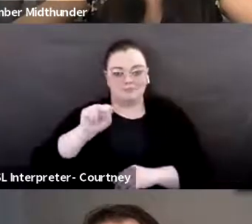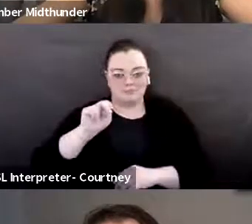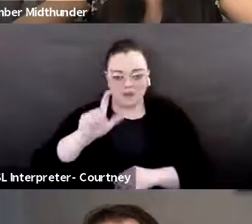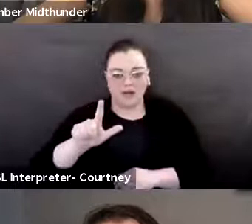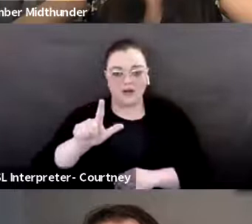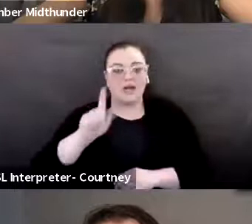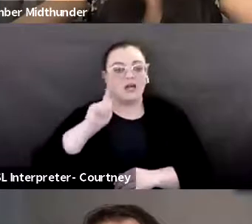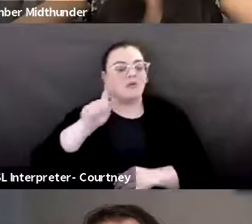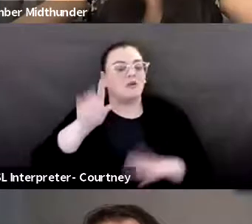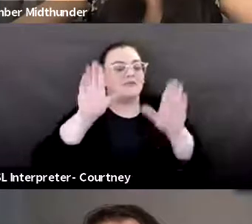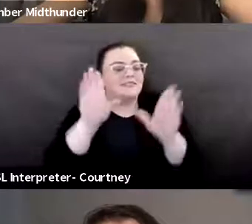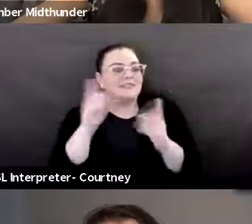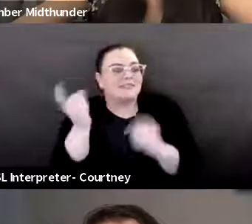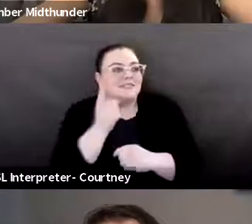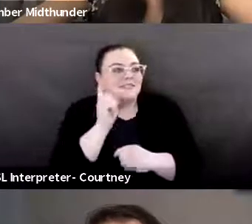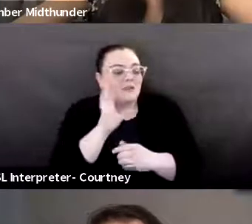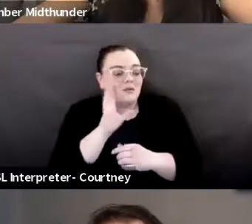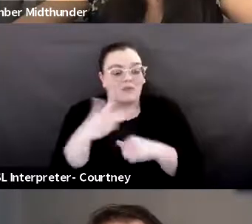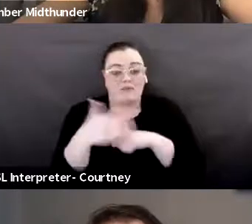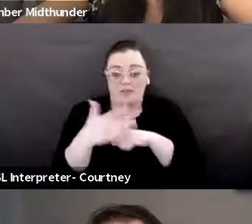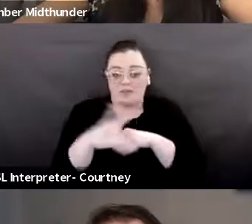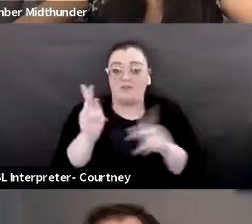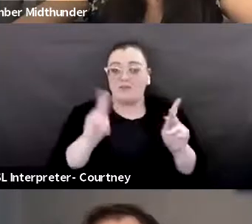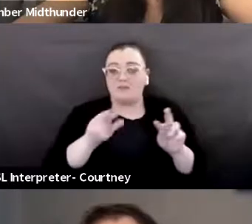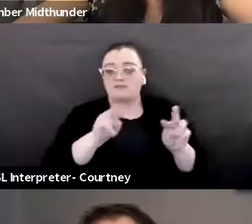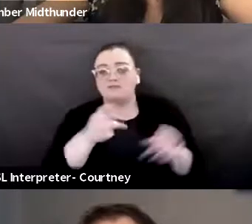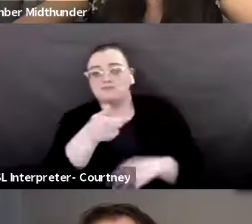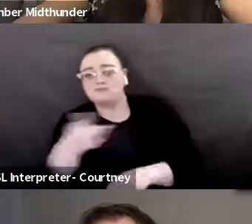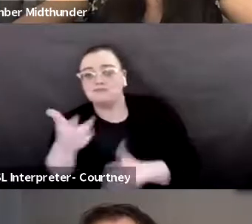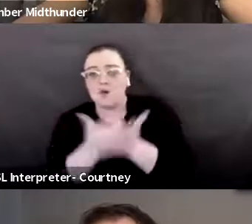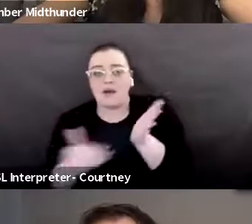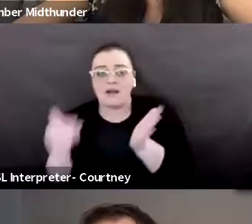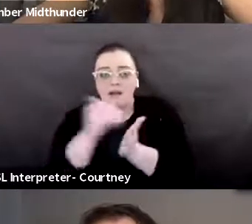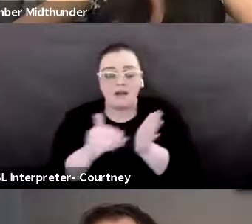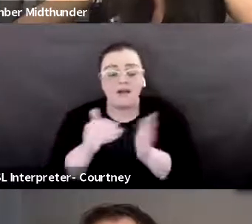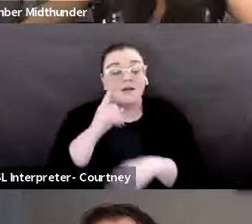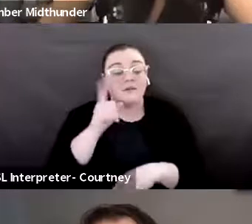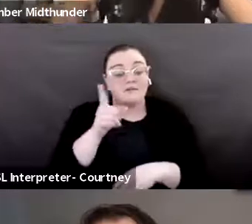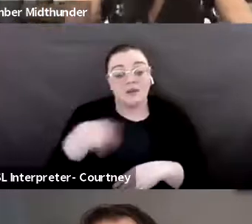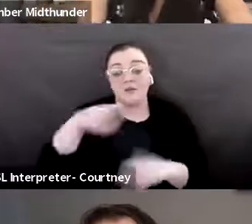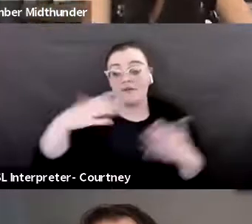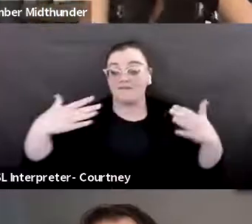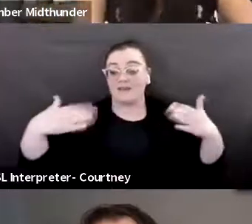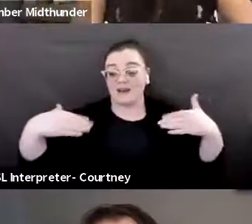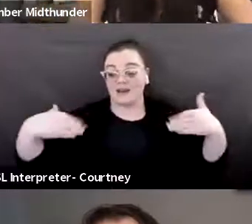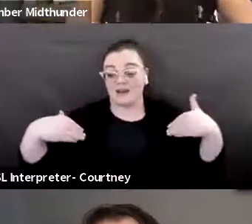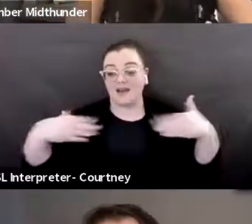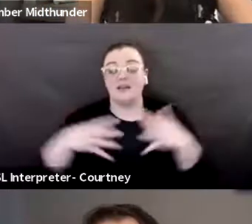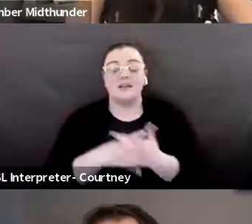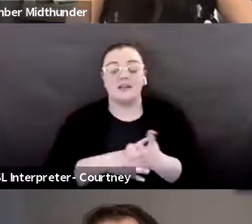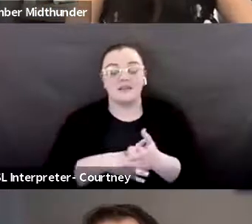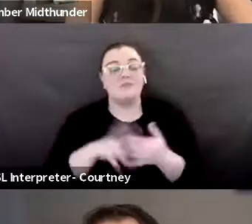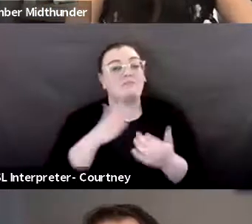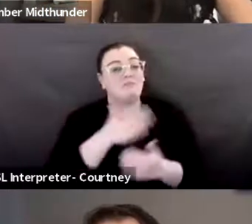that, of course, will be, available for people to look at. I want, for those of you who have not yet,